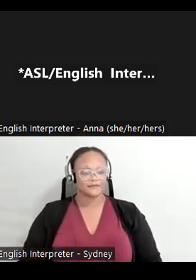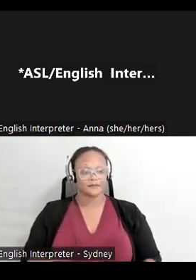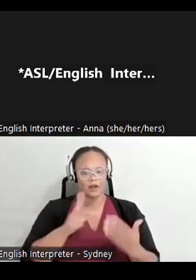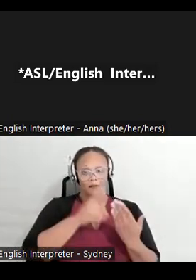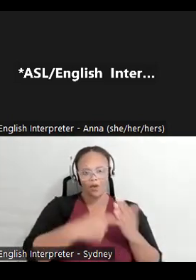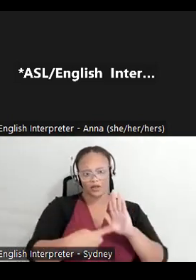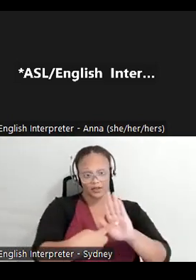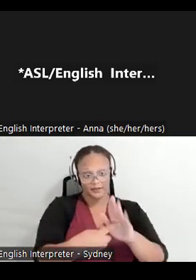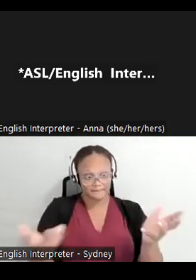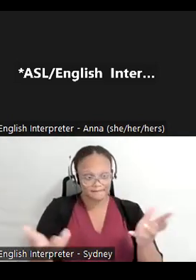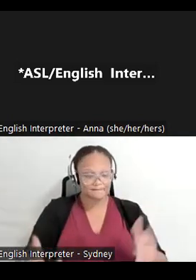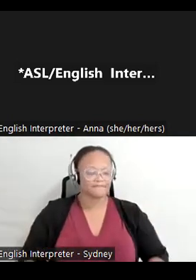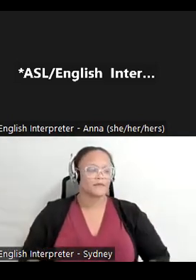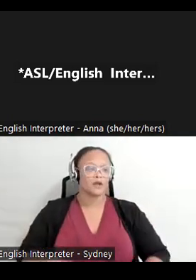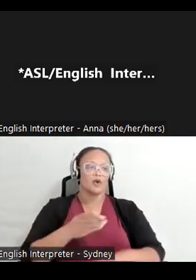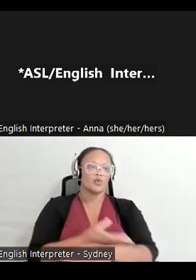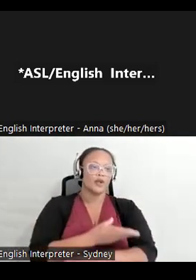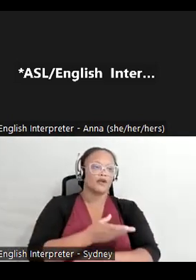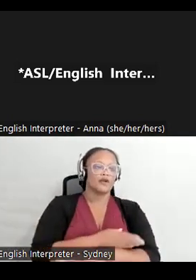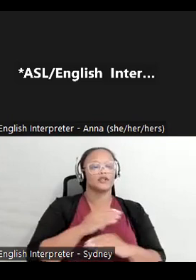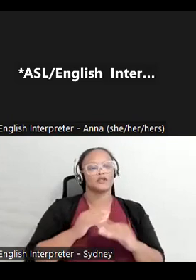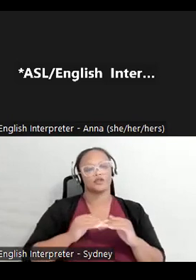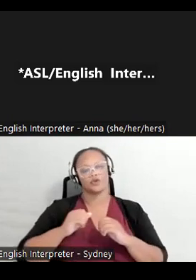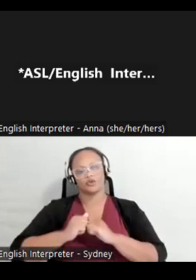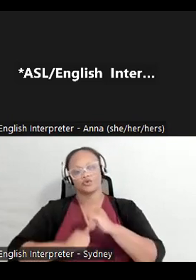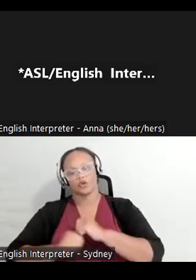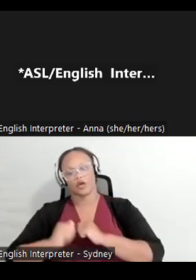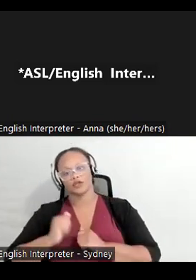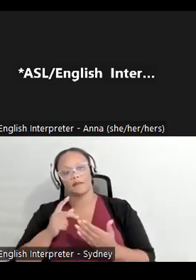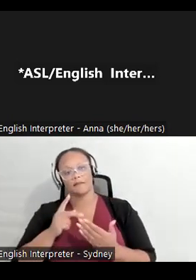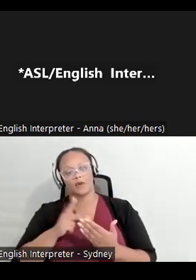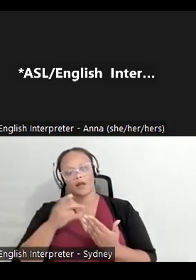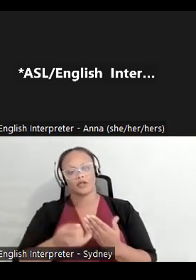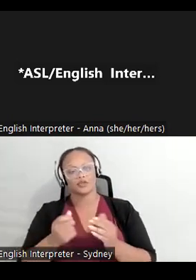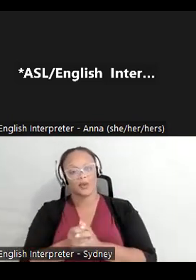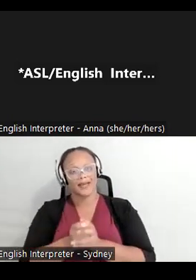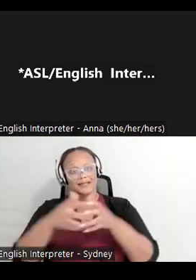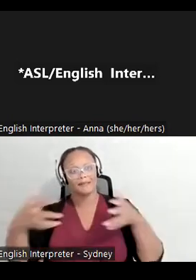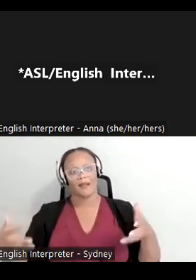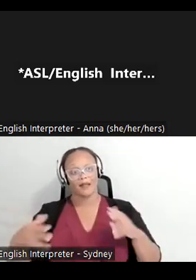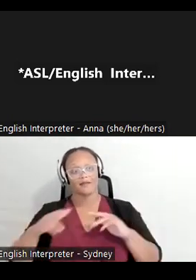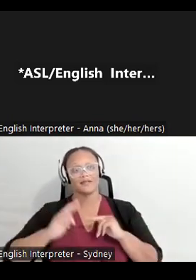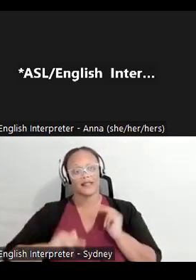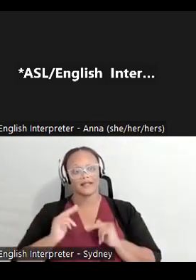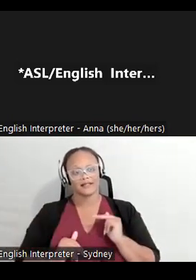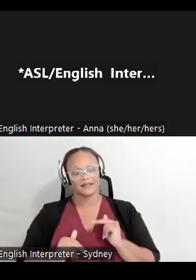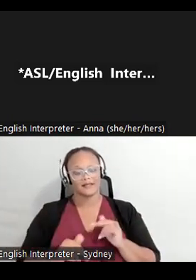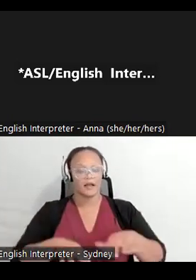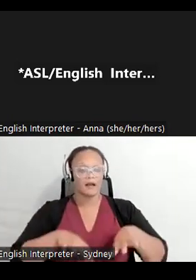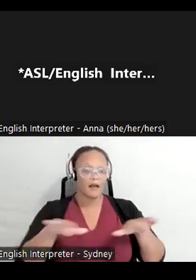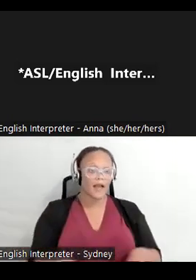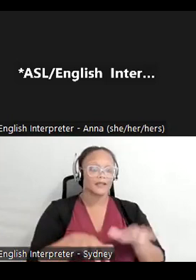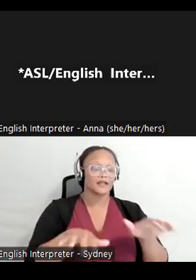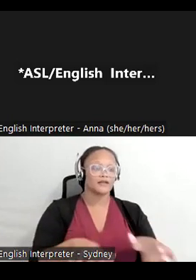limited to, renovation and construction projects to expand facilities, activities to comply with the Americans